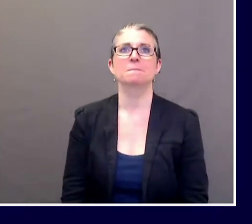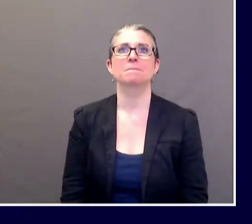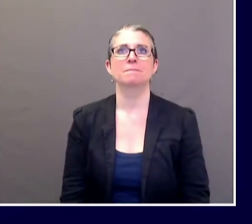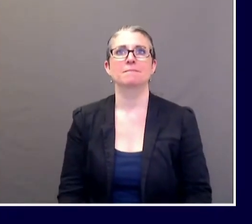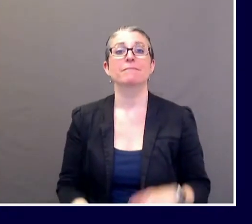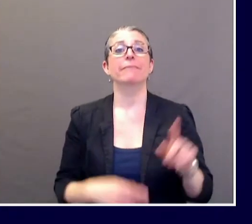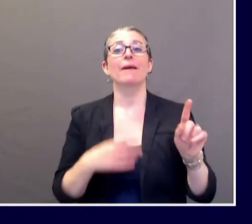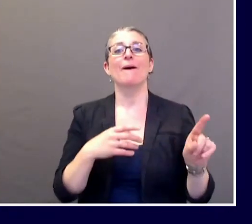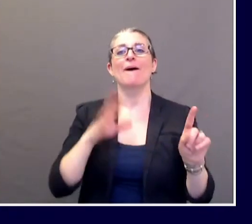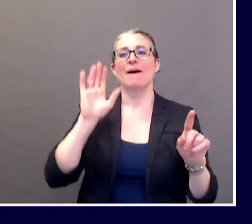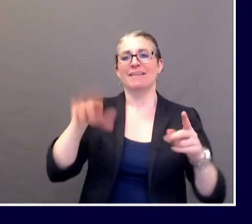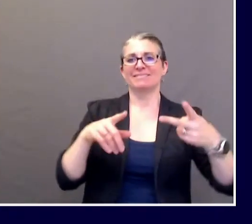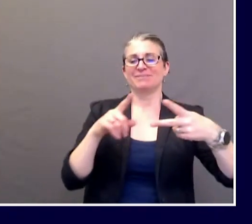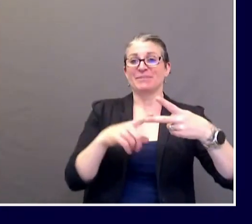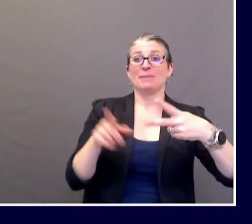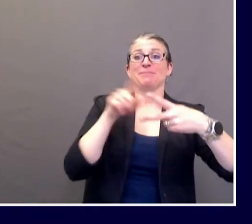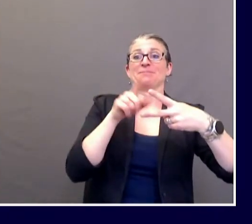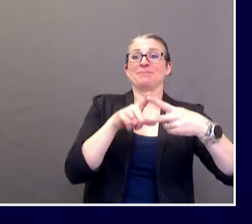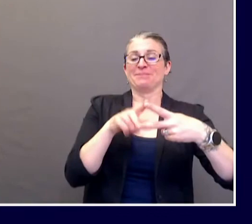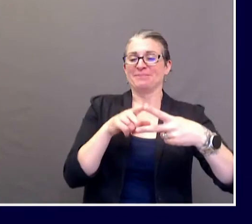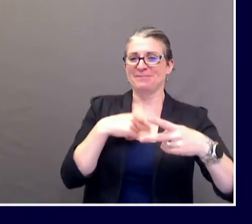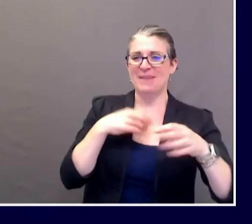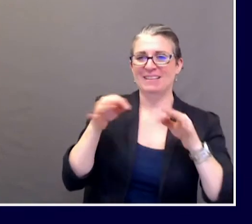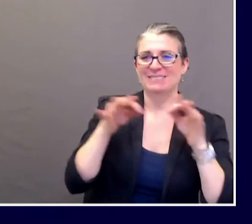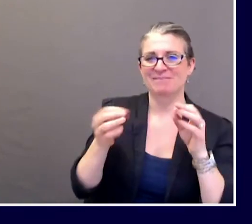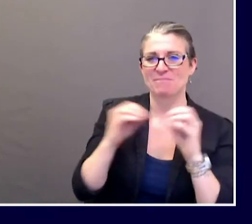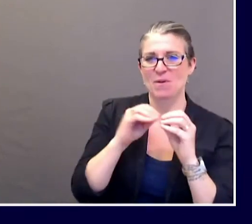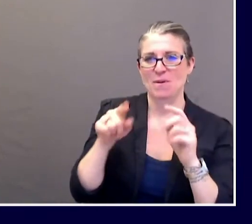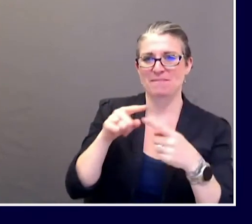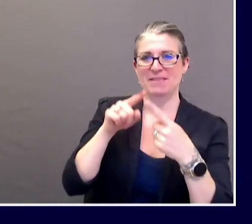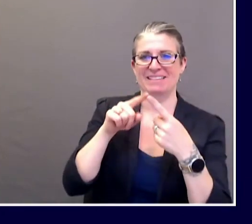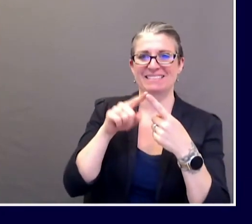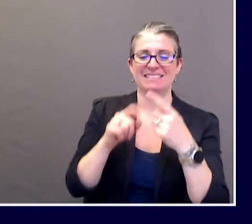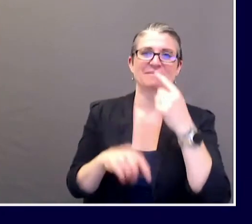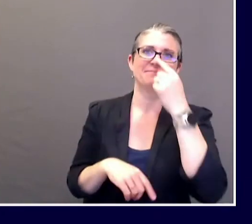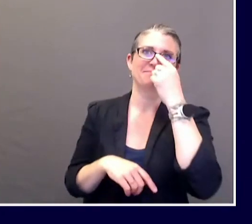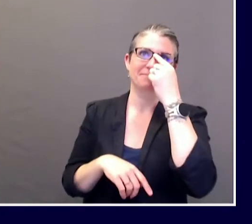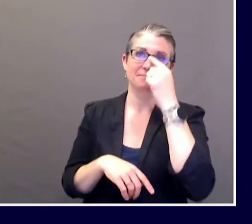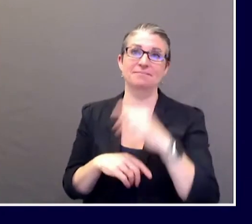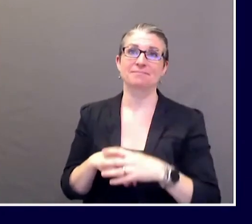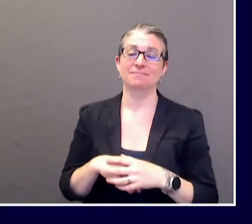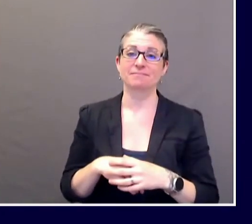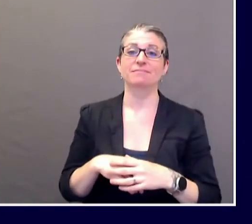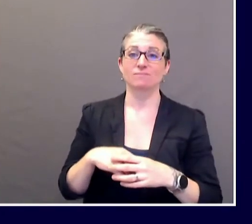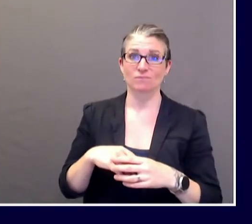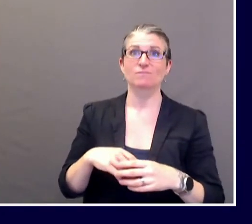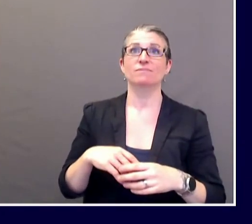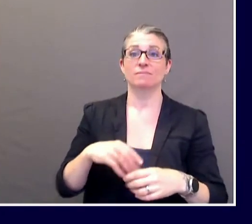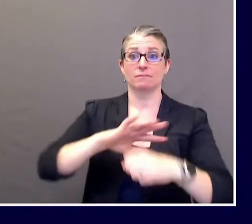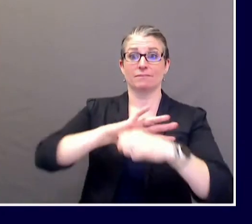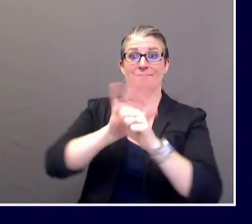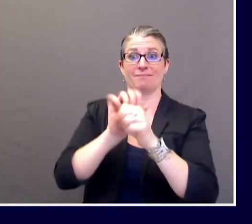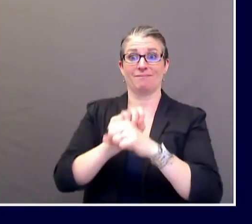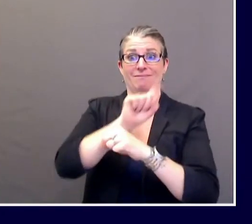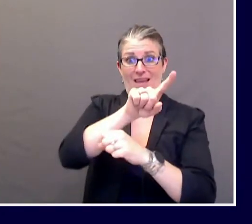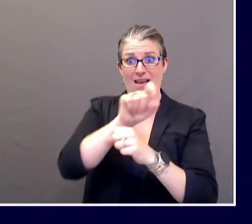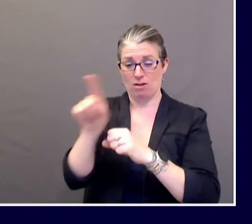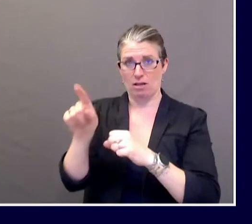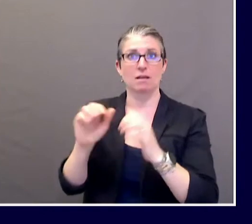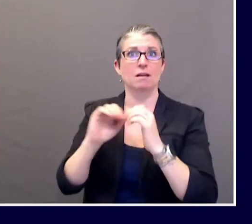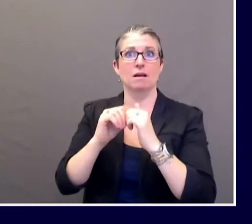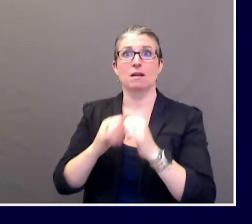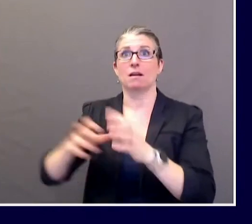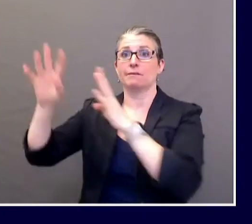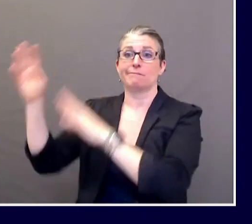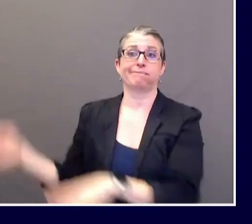about 5.6%, maybe a touch higher now, of all of our positive samples. The CDC only recommends that you